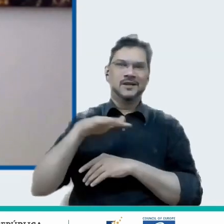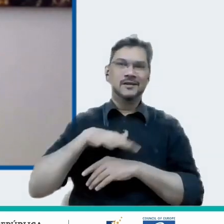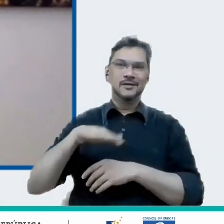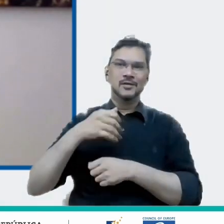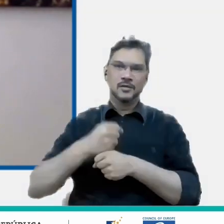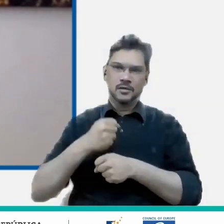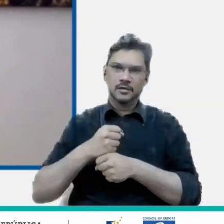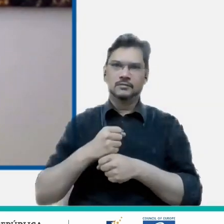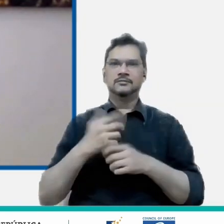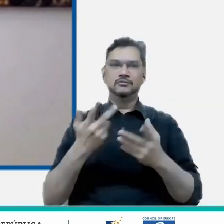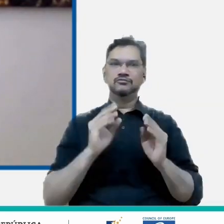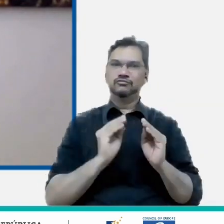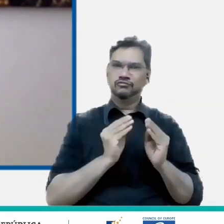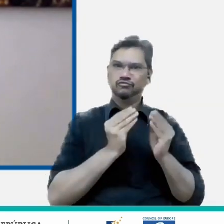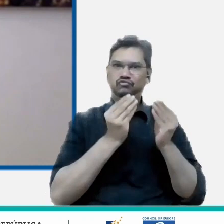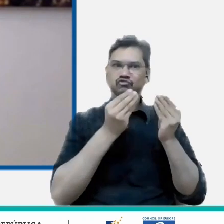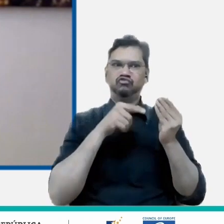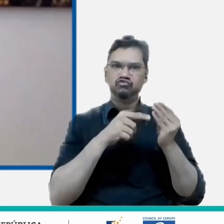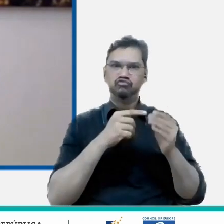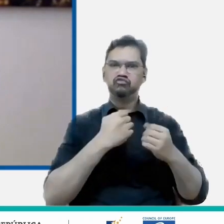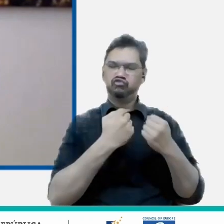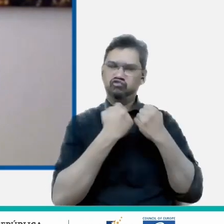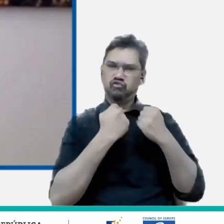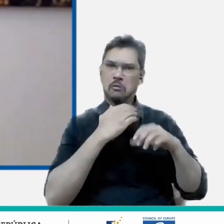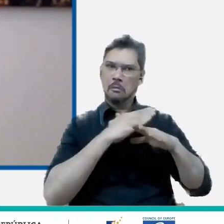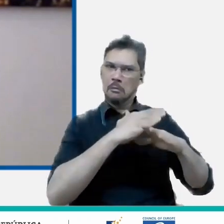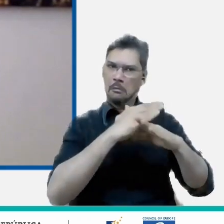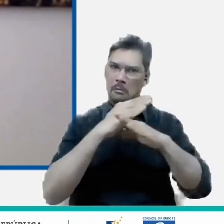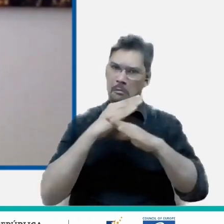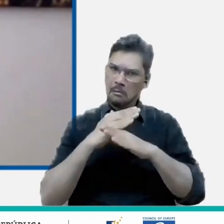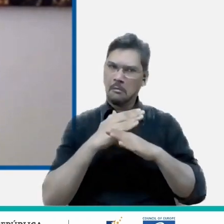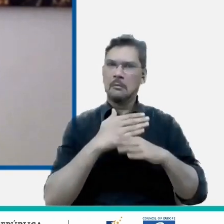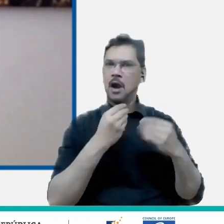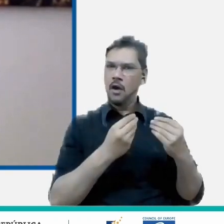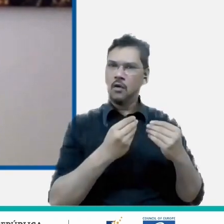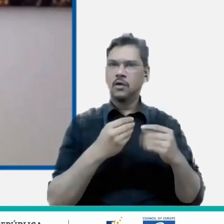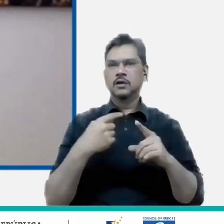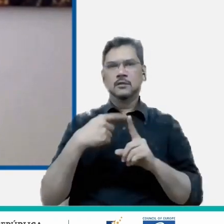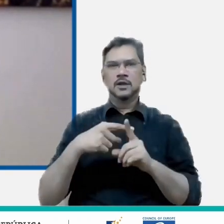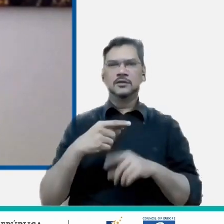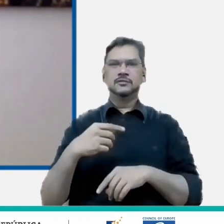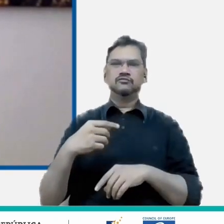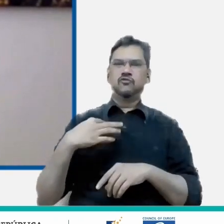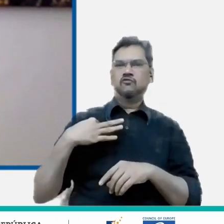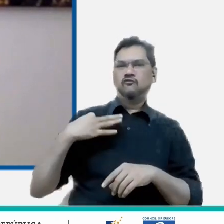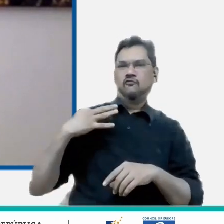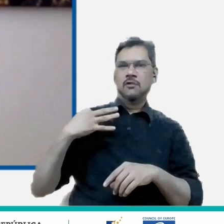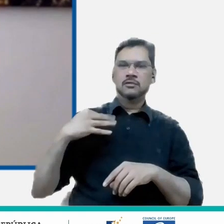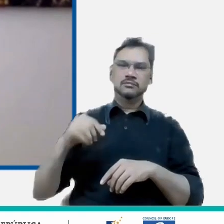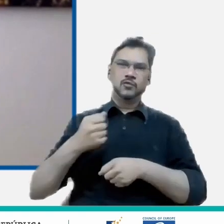networks. But probably I will talk about it some other time. Let me focus now on a very specific issue